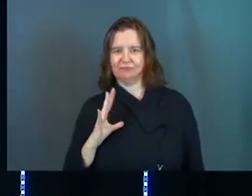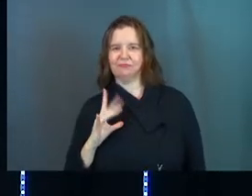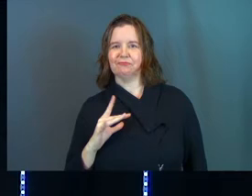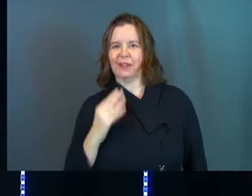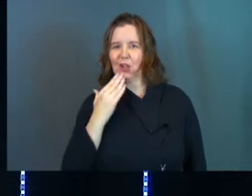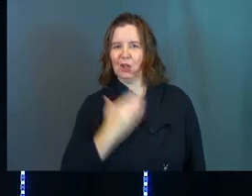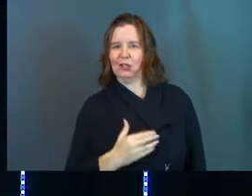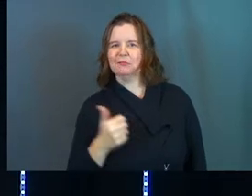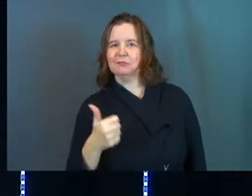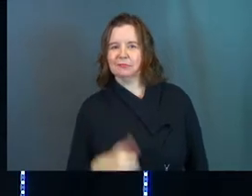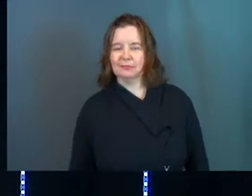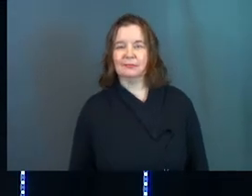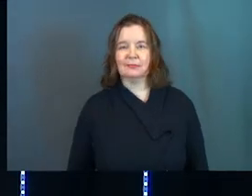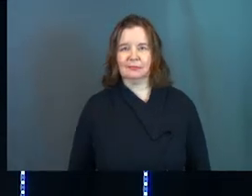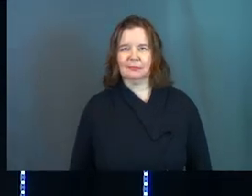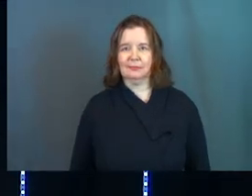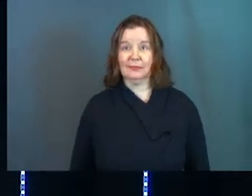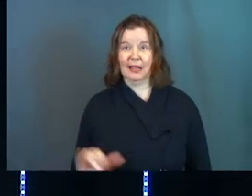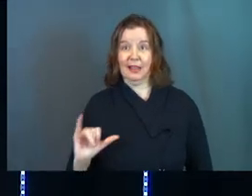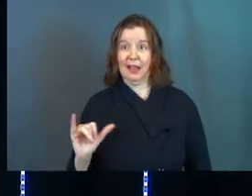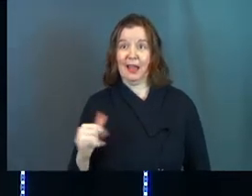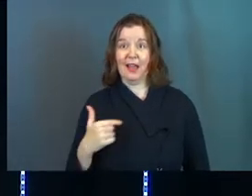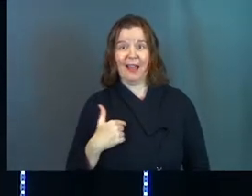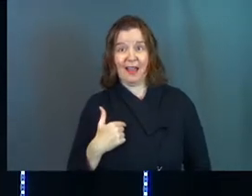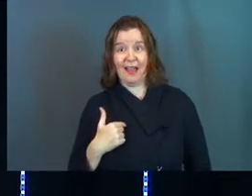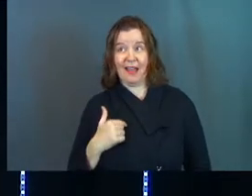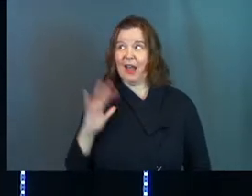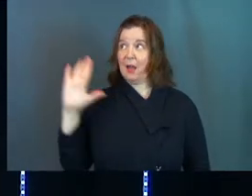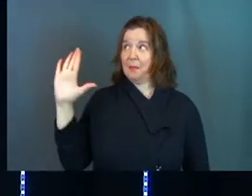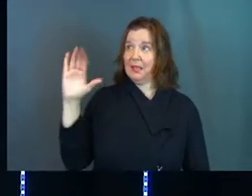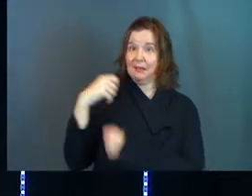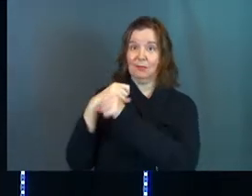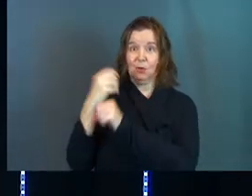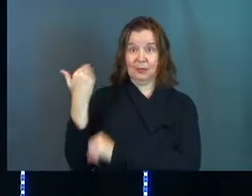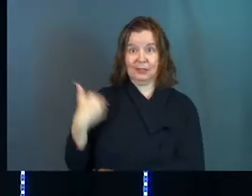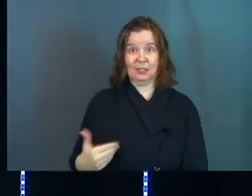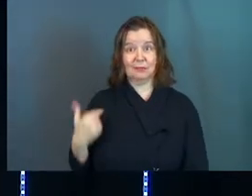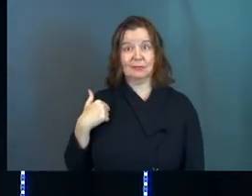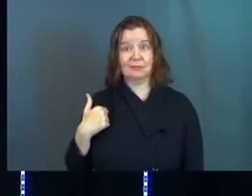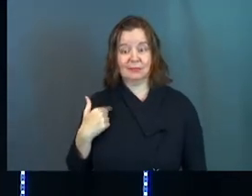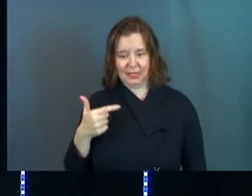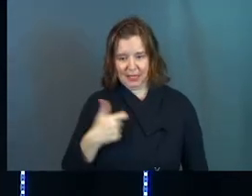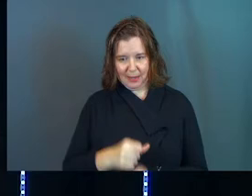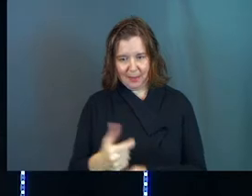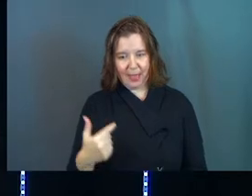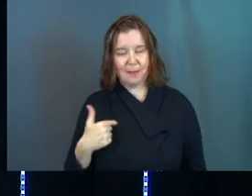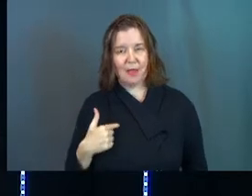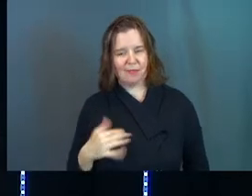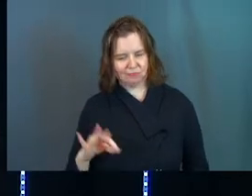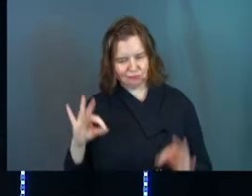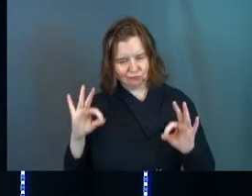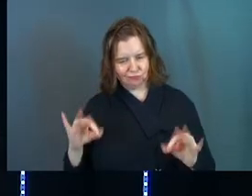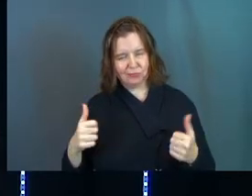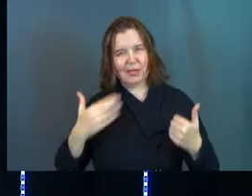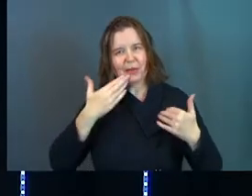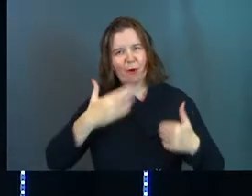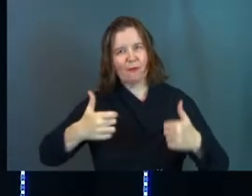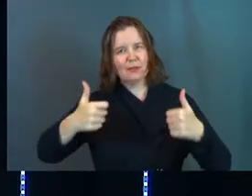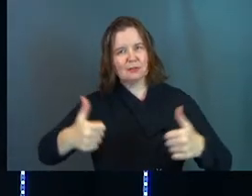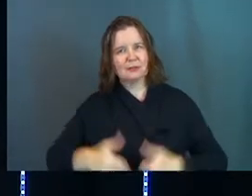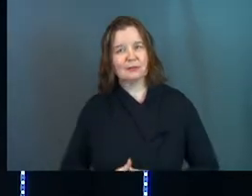good. Like, I'm his workmanship. He made me pretty